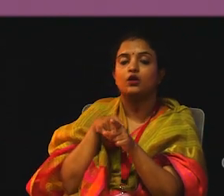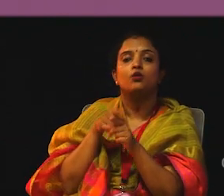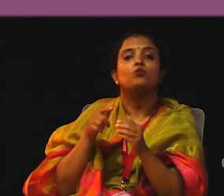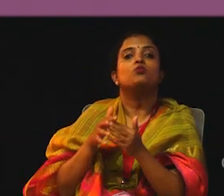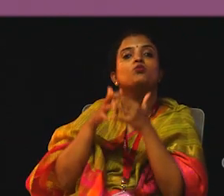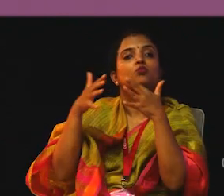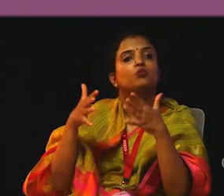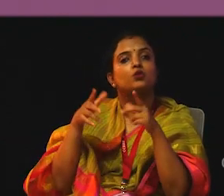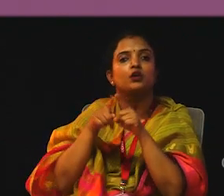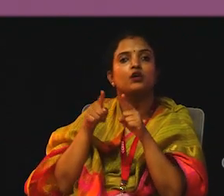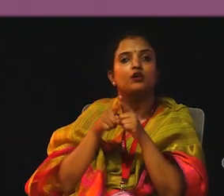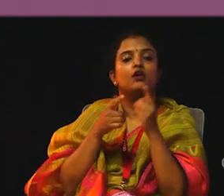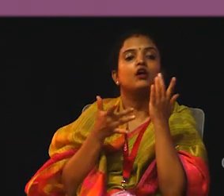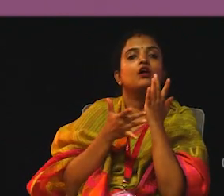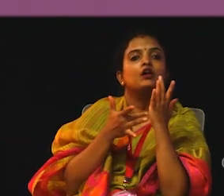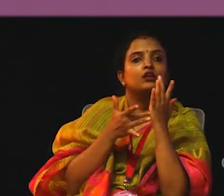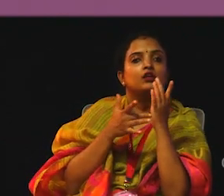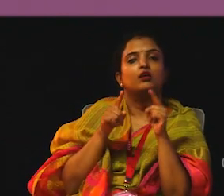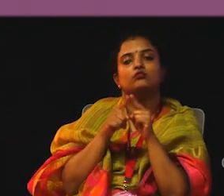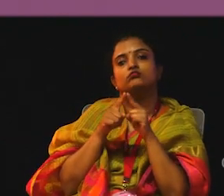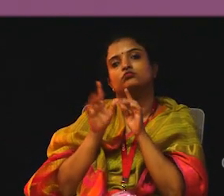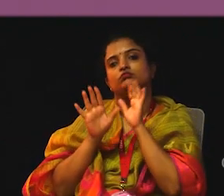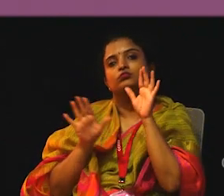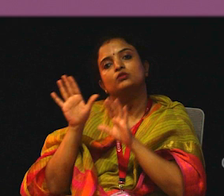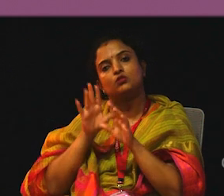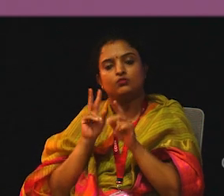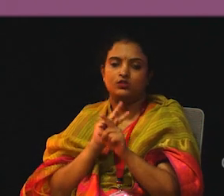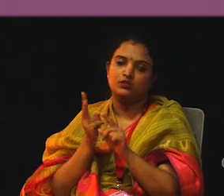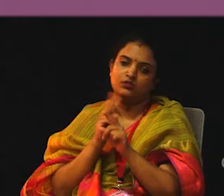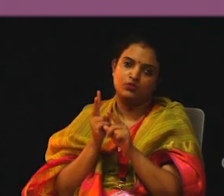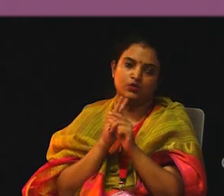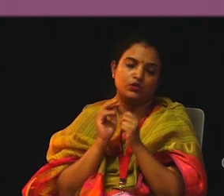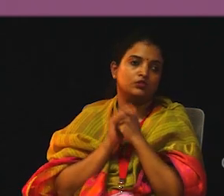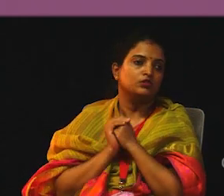as task and performance factors.